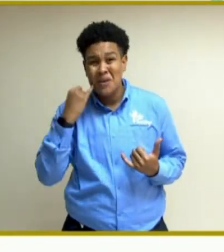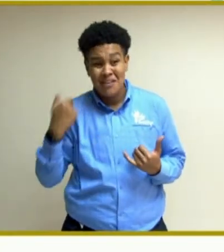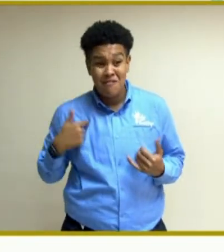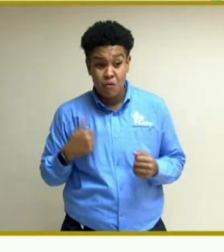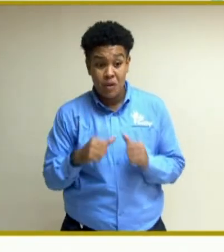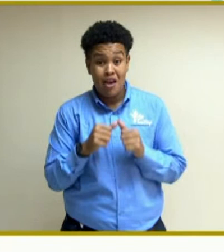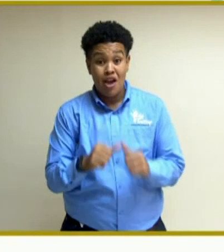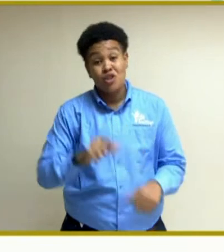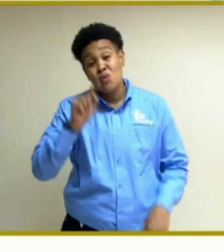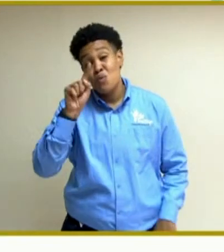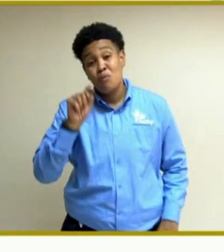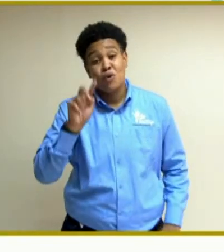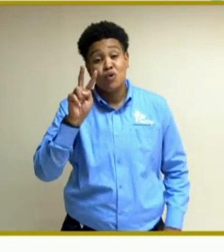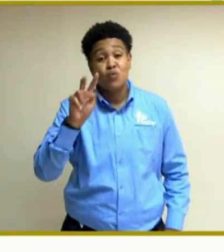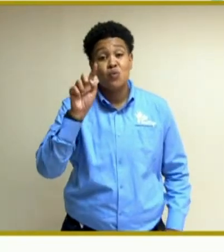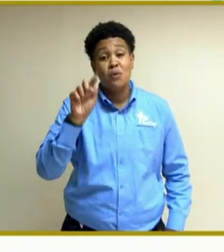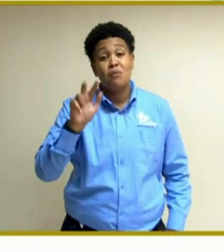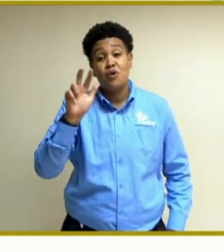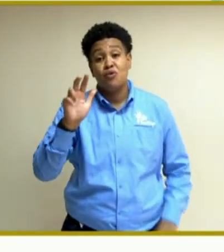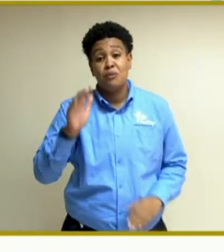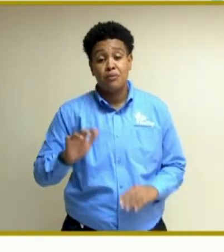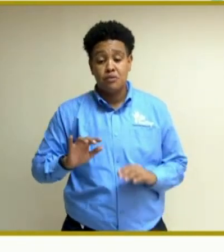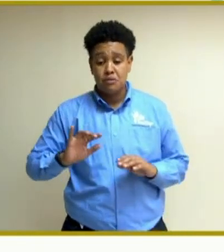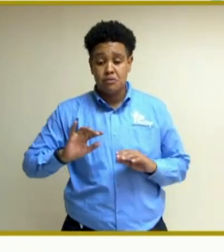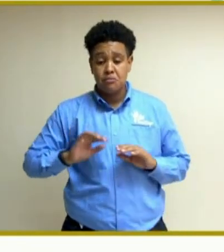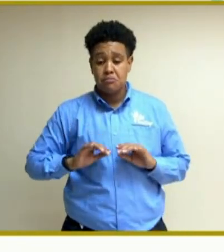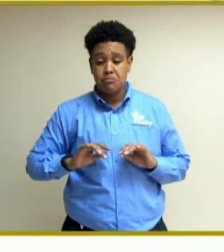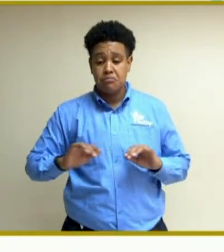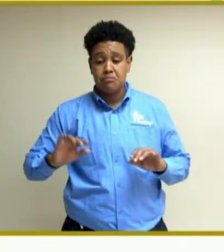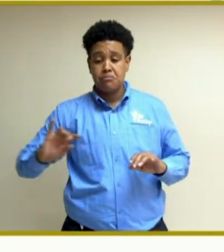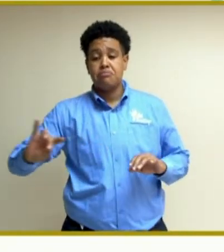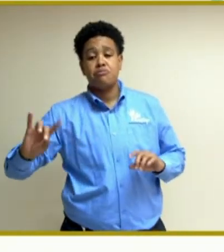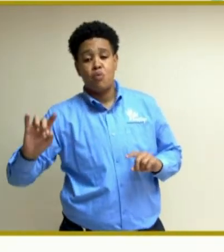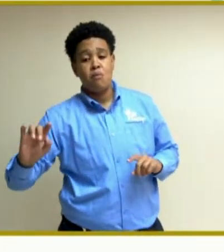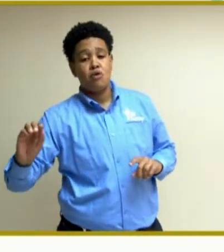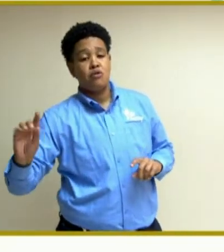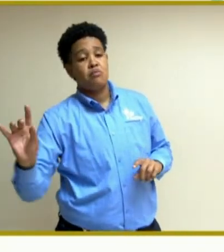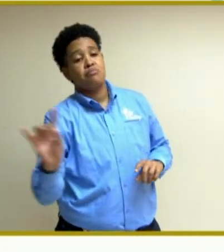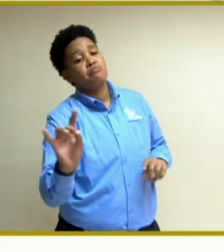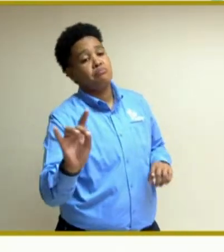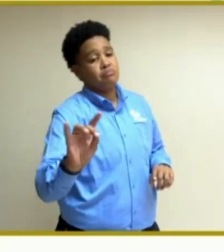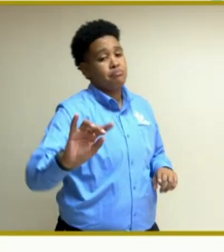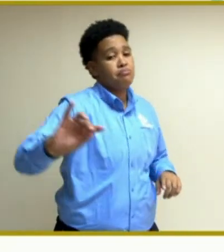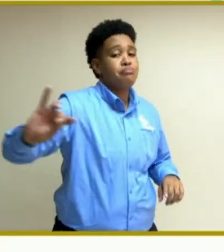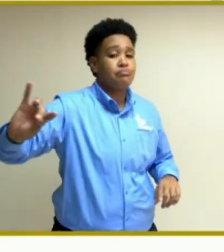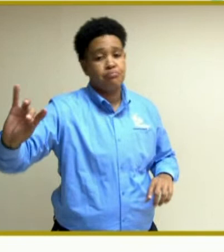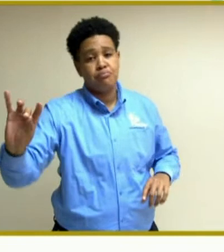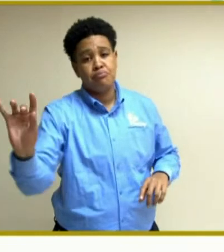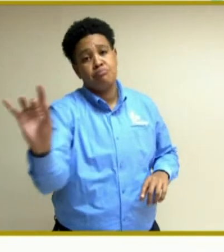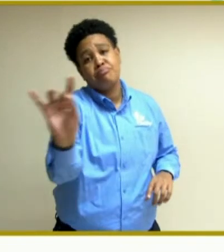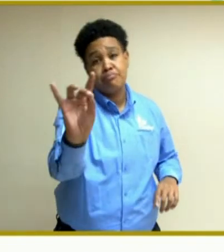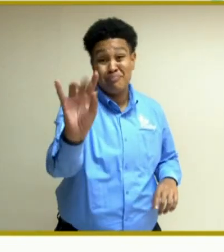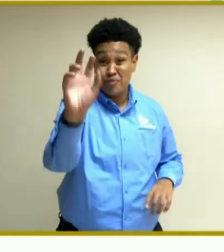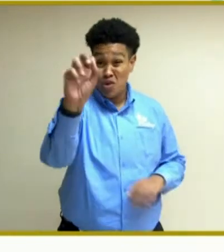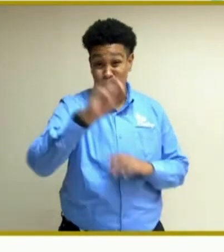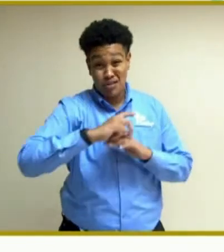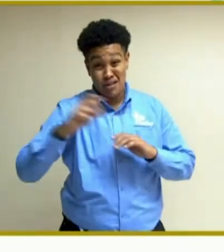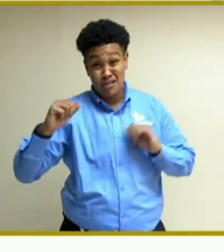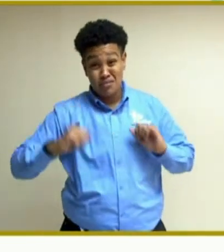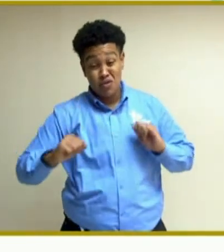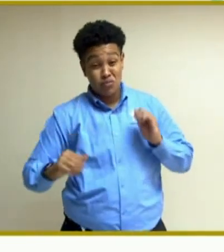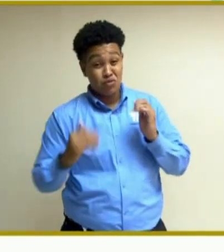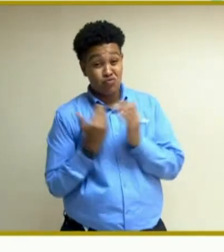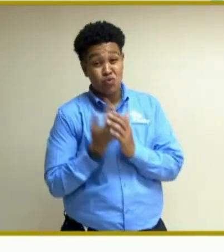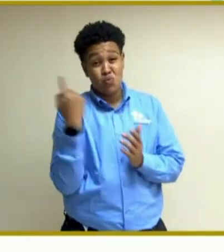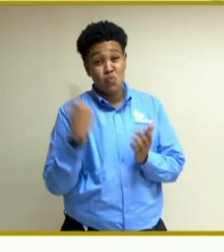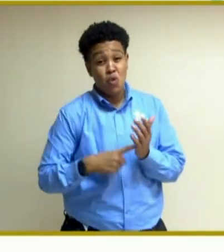at the 1.2 reproductive rate, in 30 days, we could be at